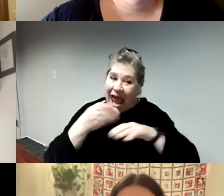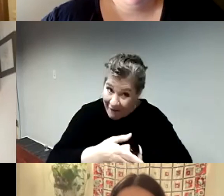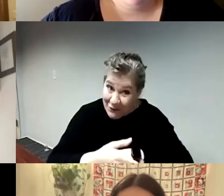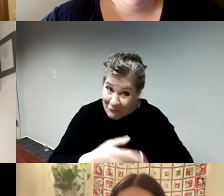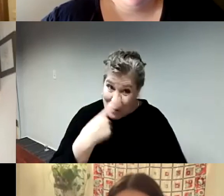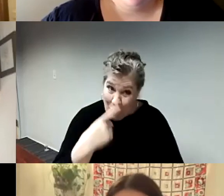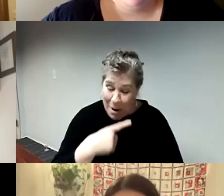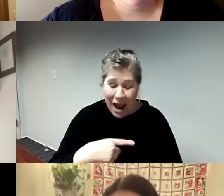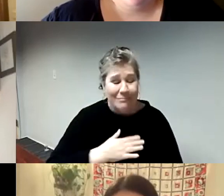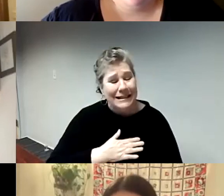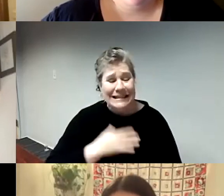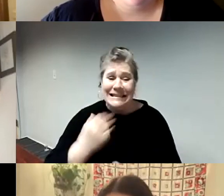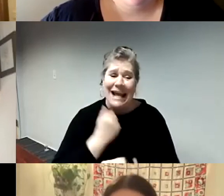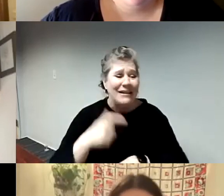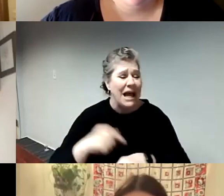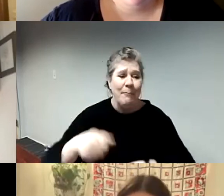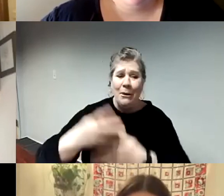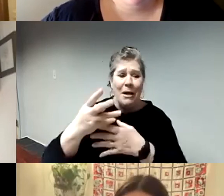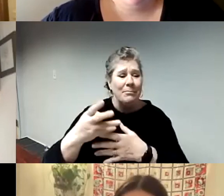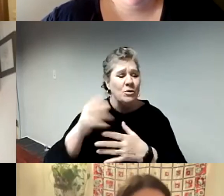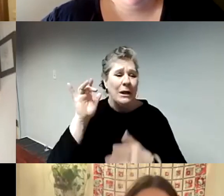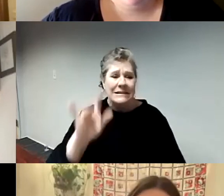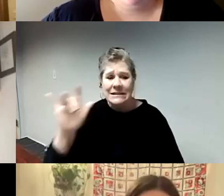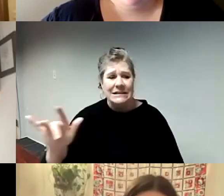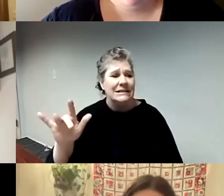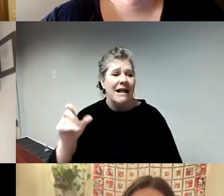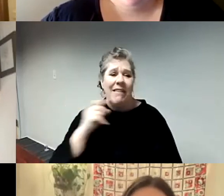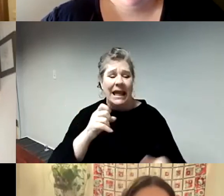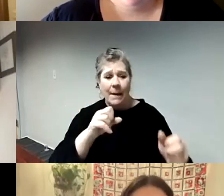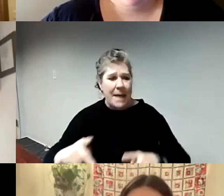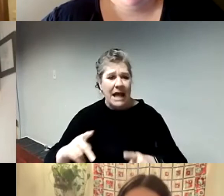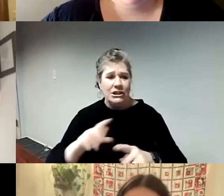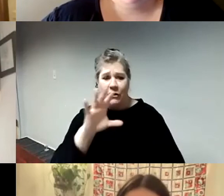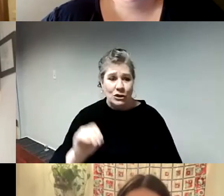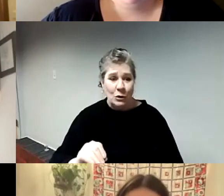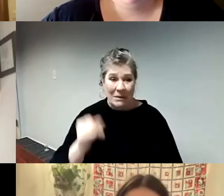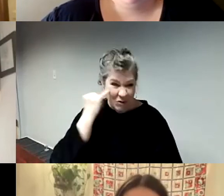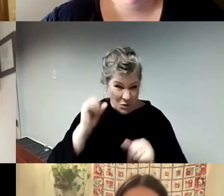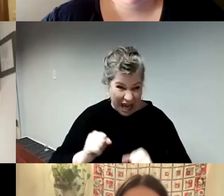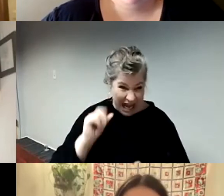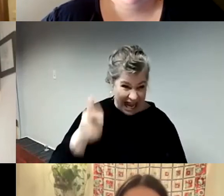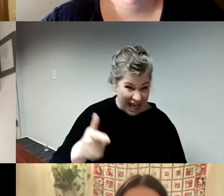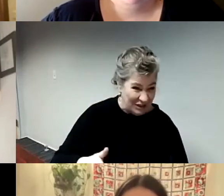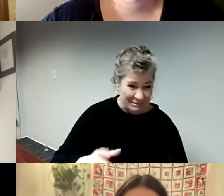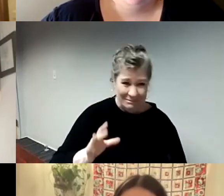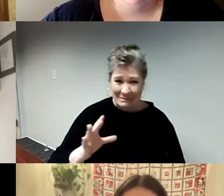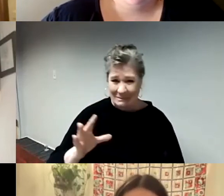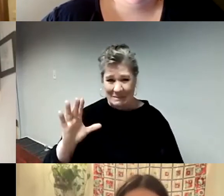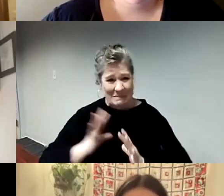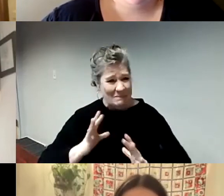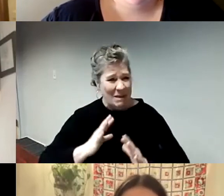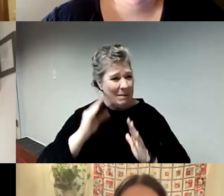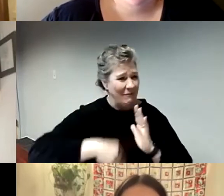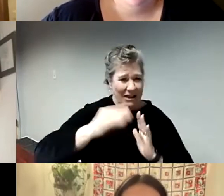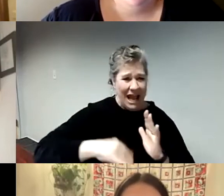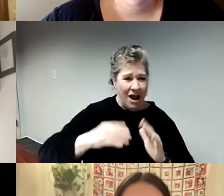love for you all to just like pull up. Like, if you just want to click the link and then come back to the Zoom and take a look at it later, and fill it out after